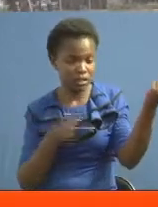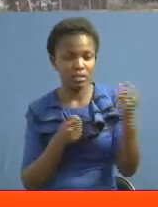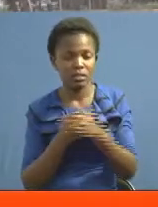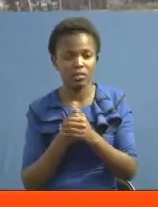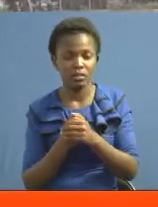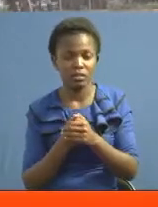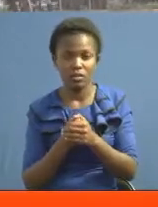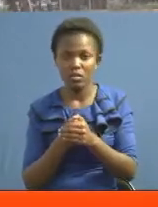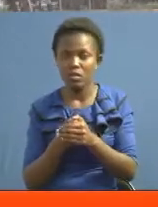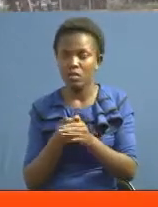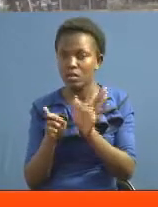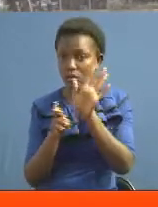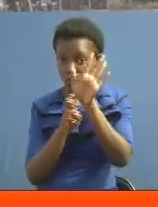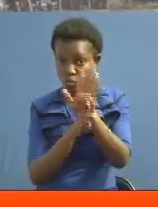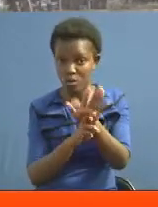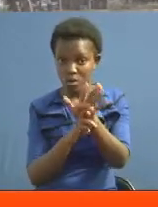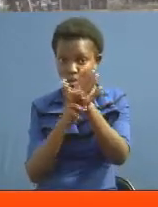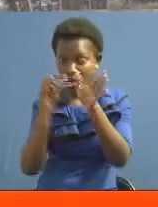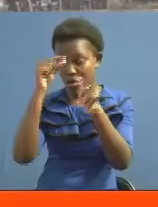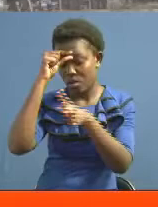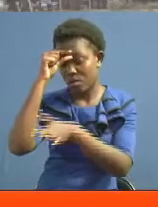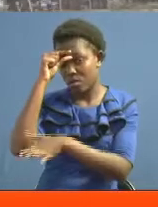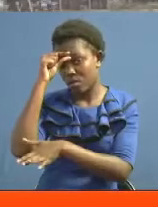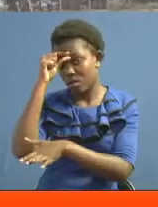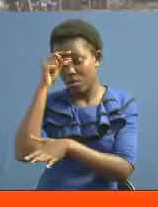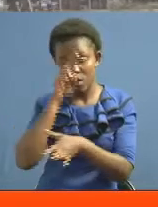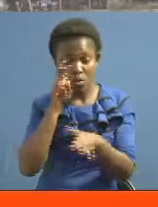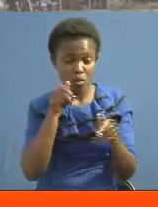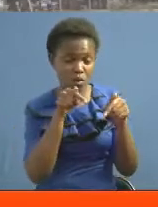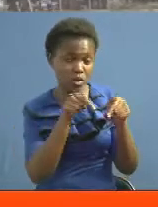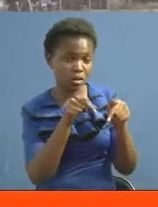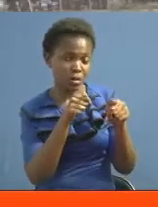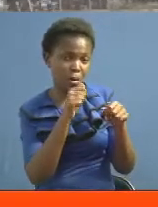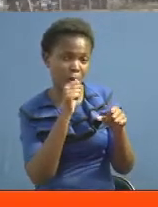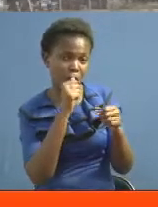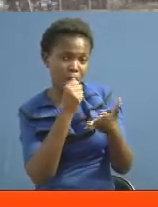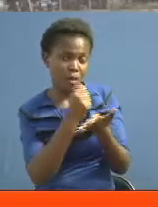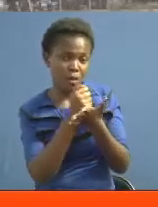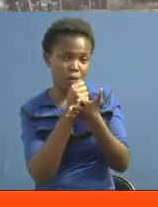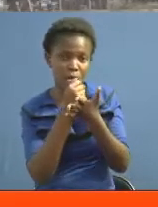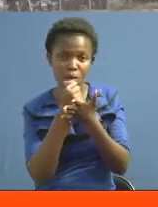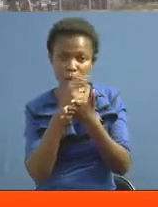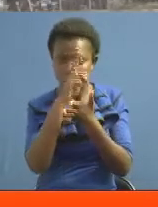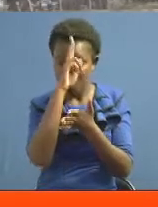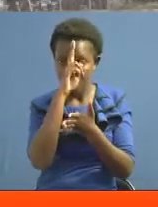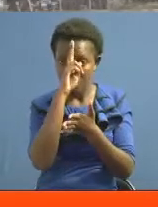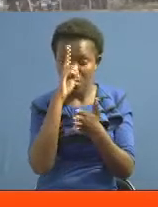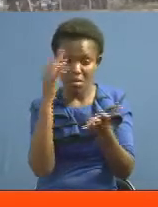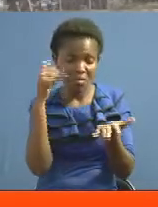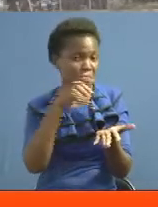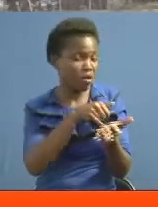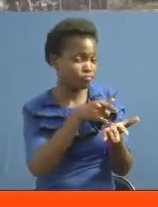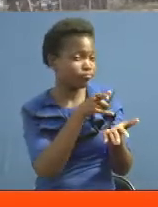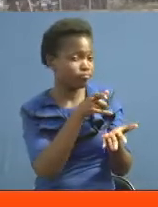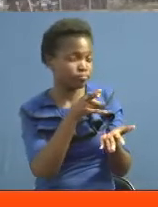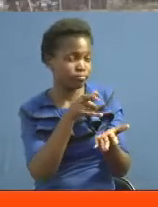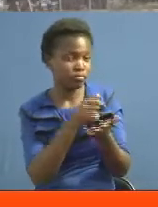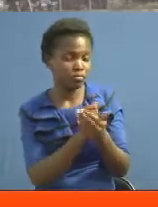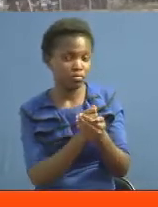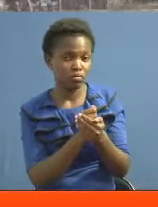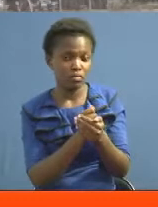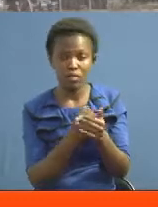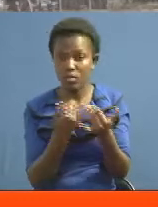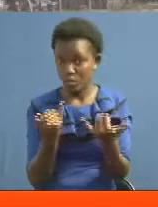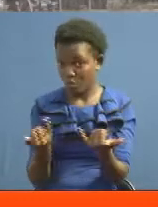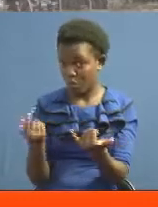or request the government to look into this to ensure that the police are not involved in this. We were